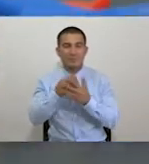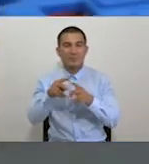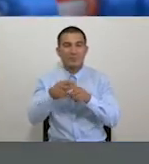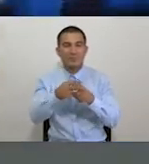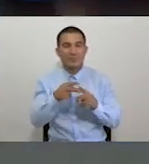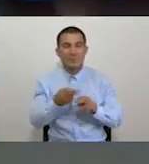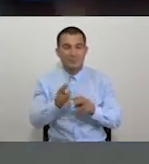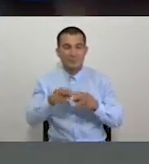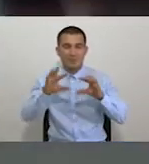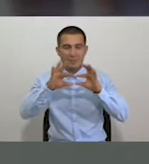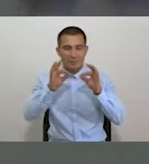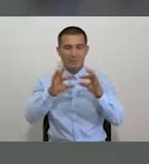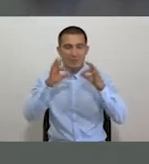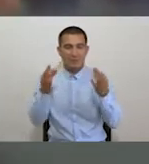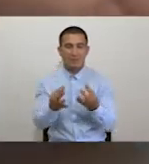boshlaymiz.